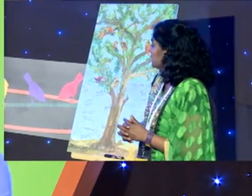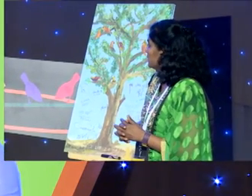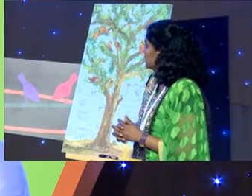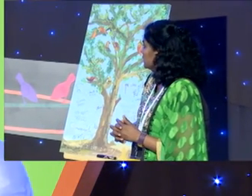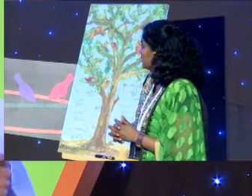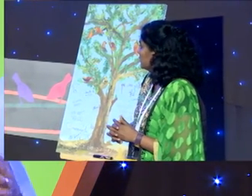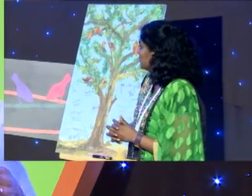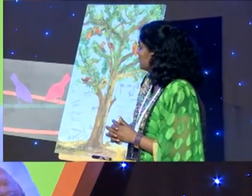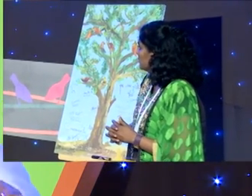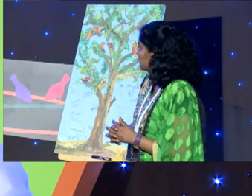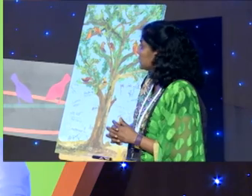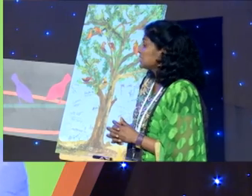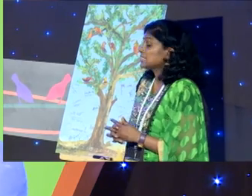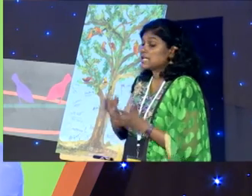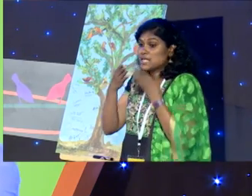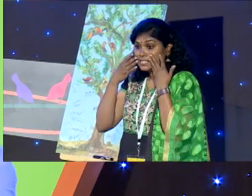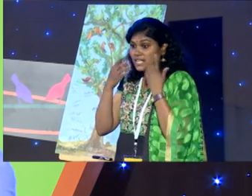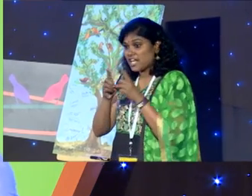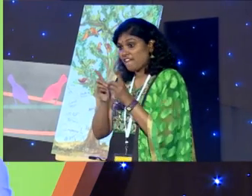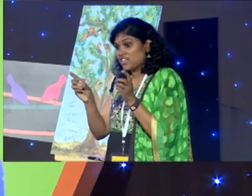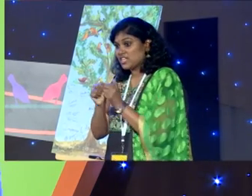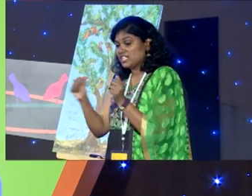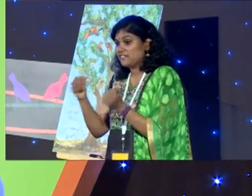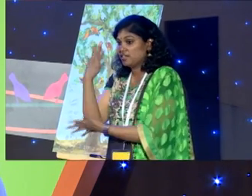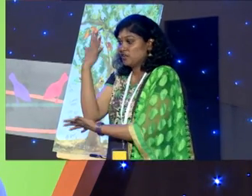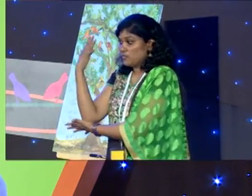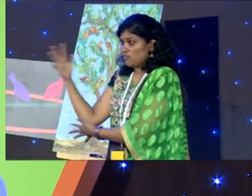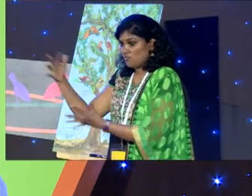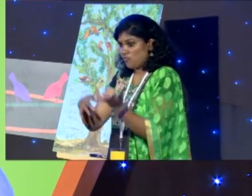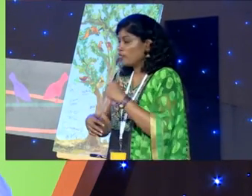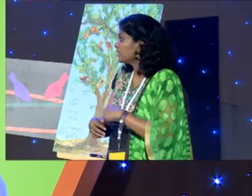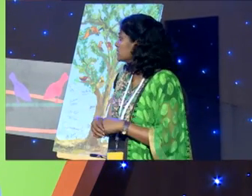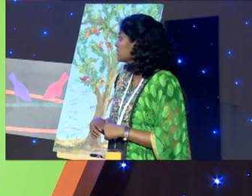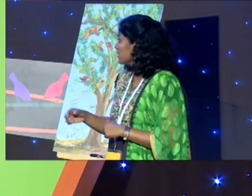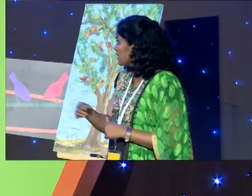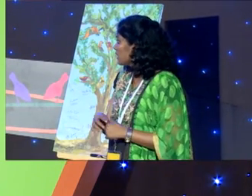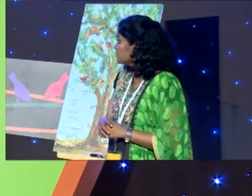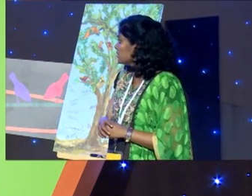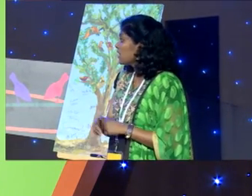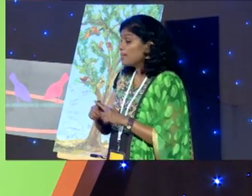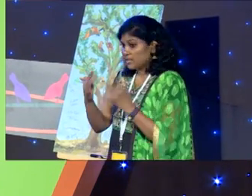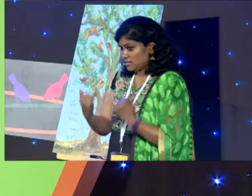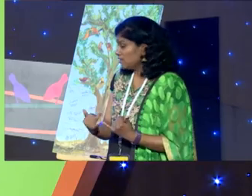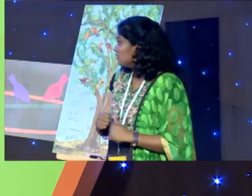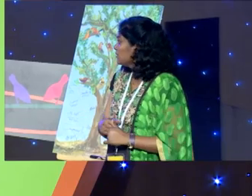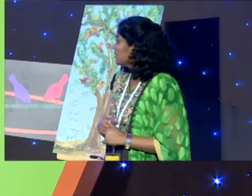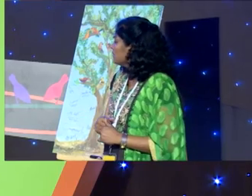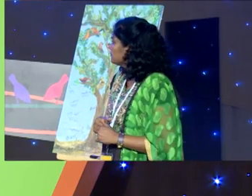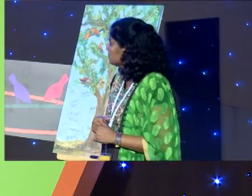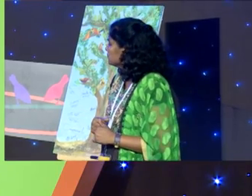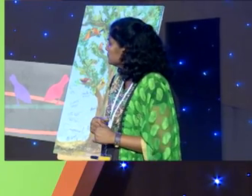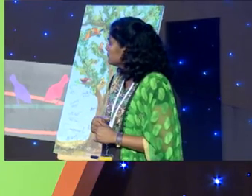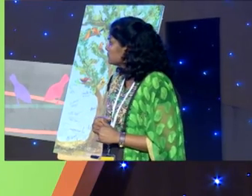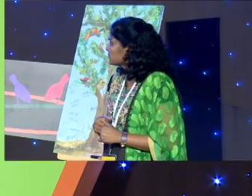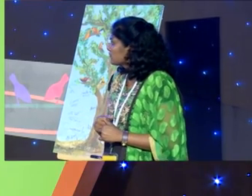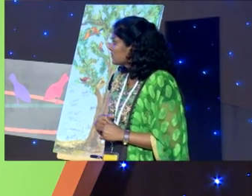because if tigers from different forests interact with one another, it increases the gene pool. But right now, because